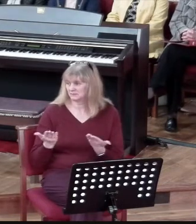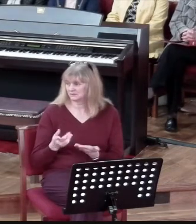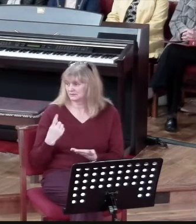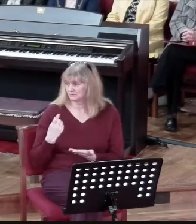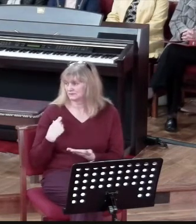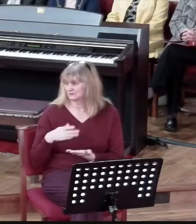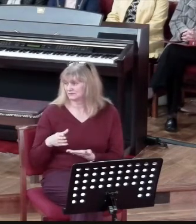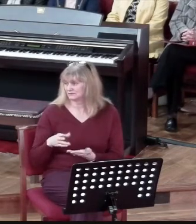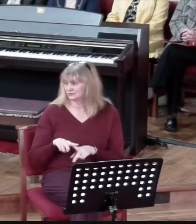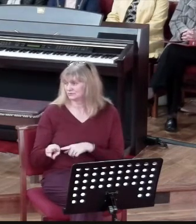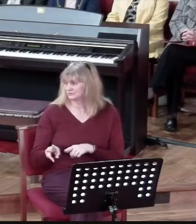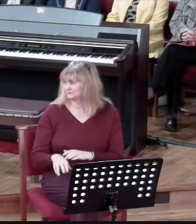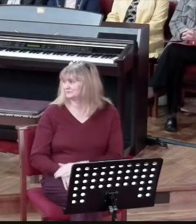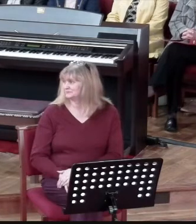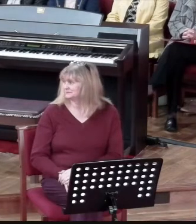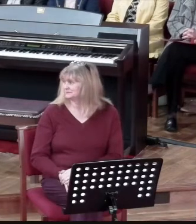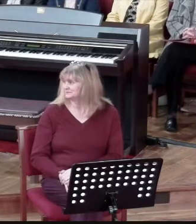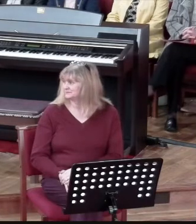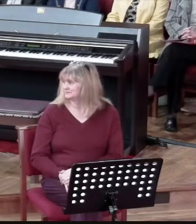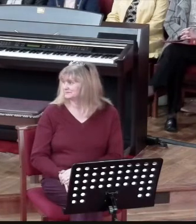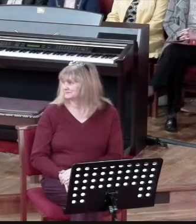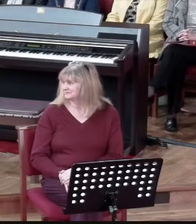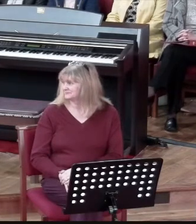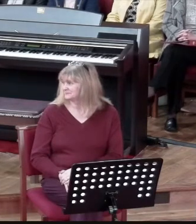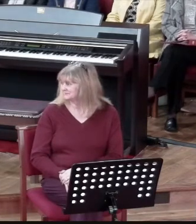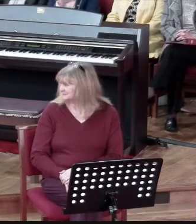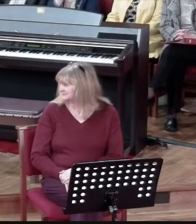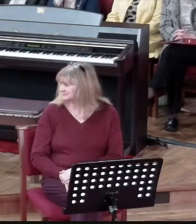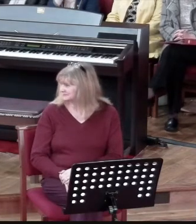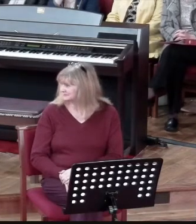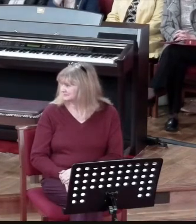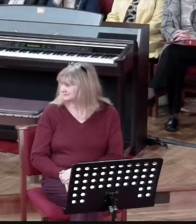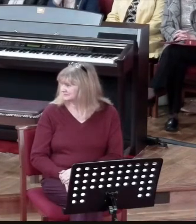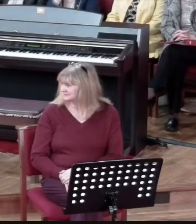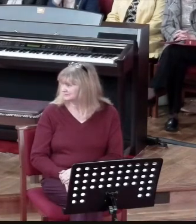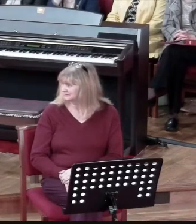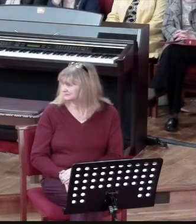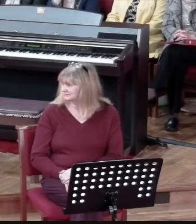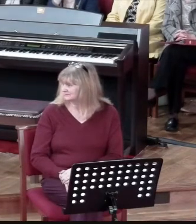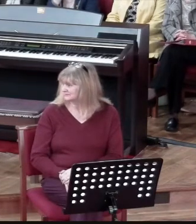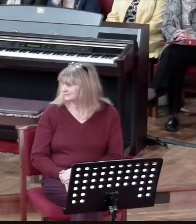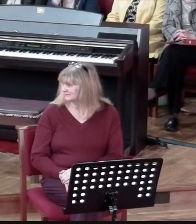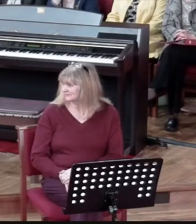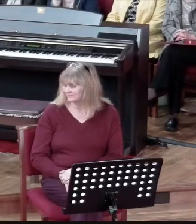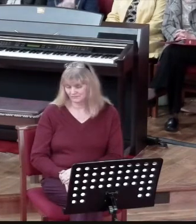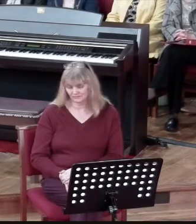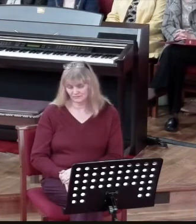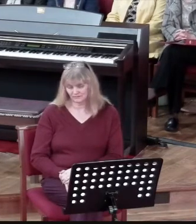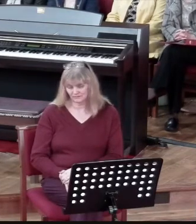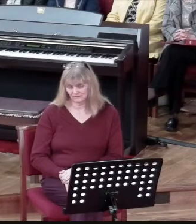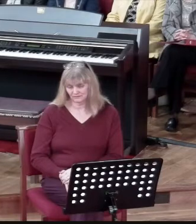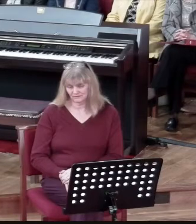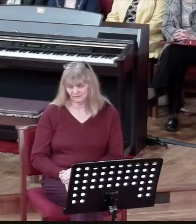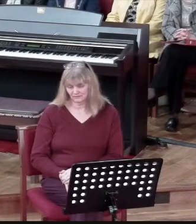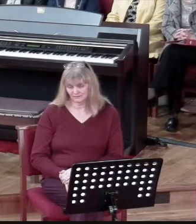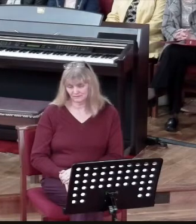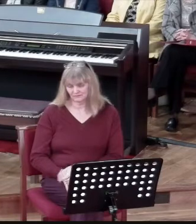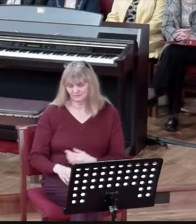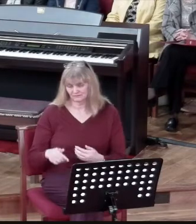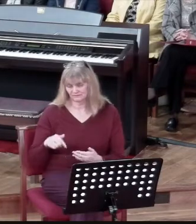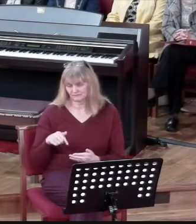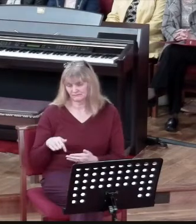then. Just see what kind of memories we've got. Come on then. He is not